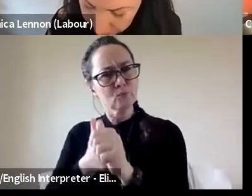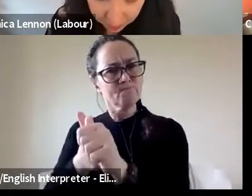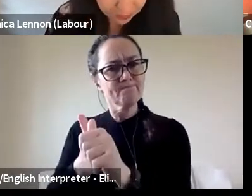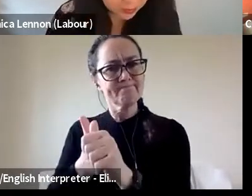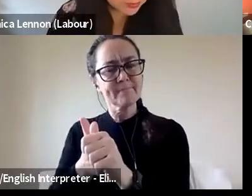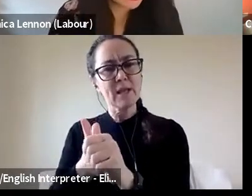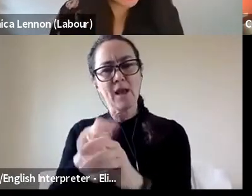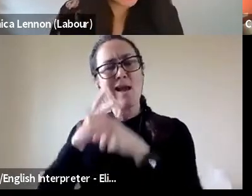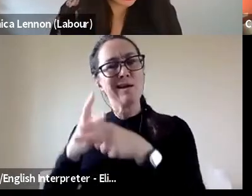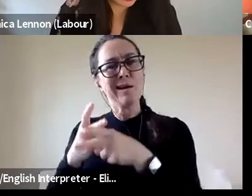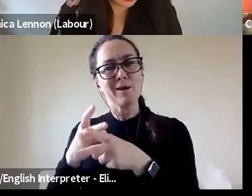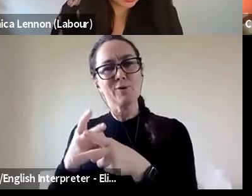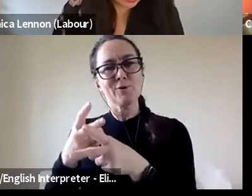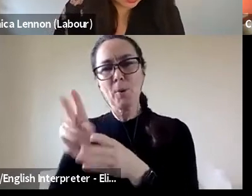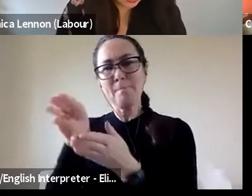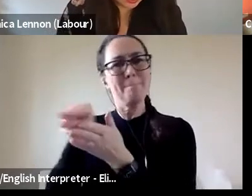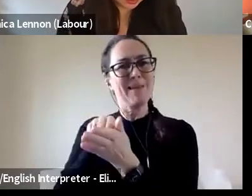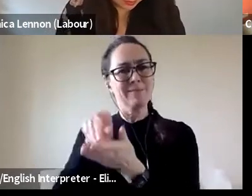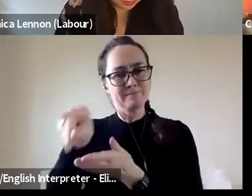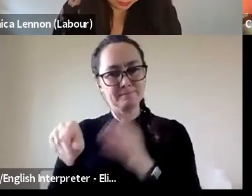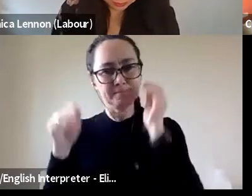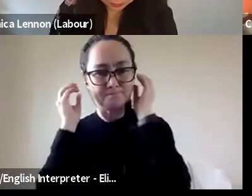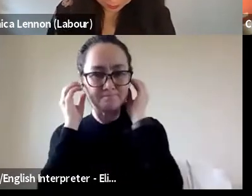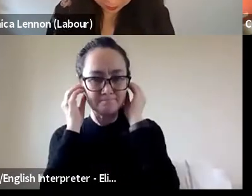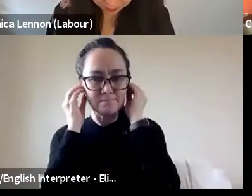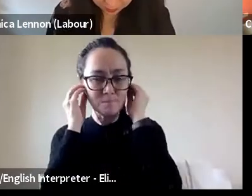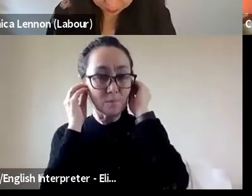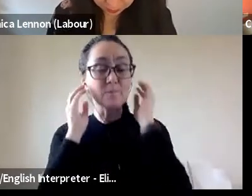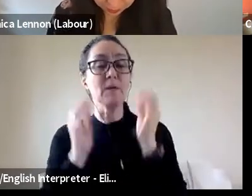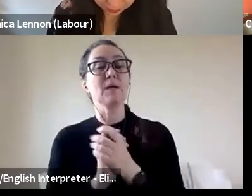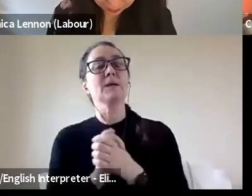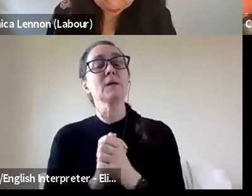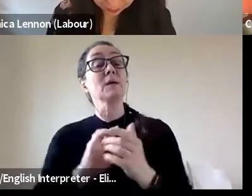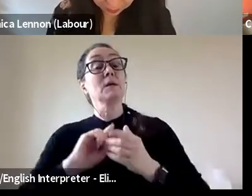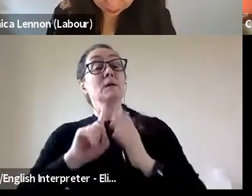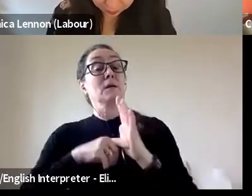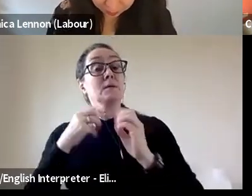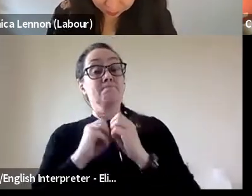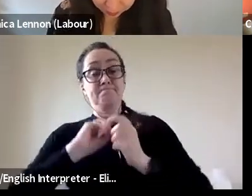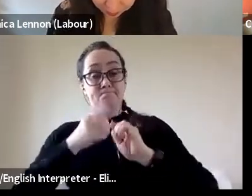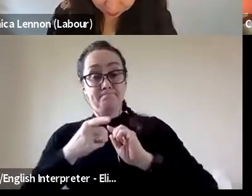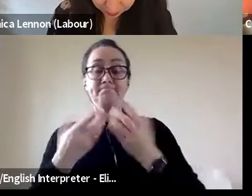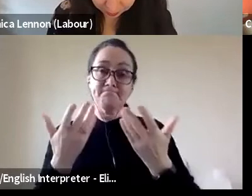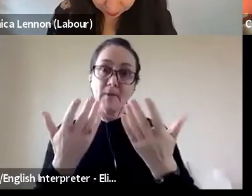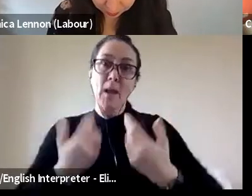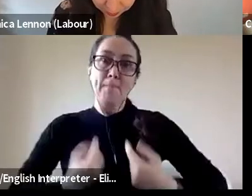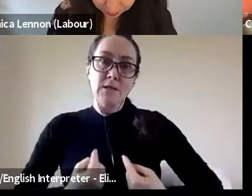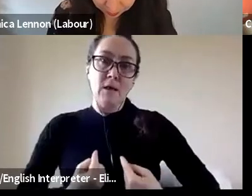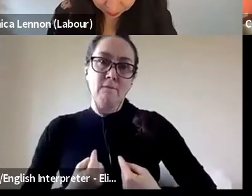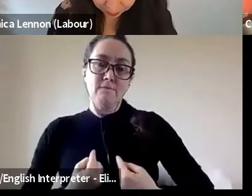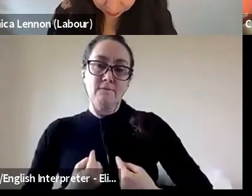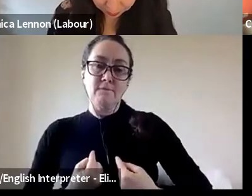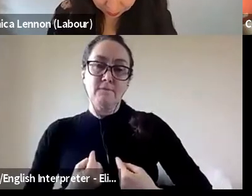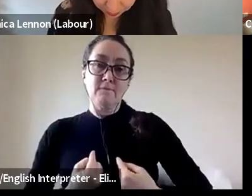which it's unavoidable. They're there. Yeah, I mean, as someone who benefits from an unpaid carer,